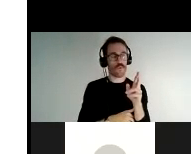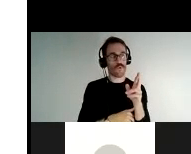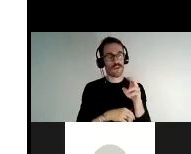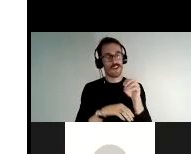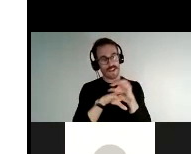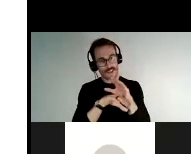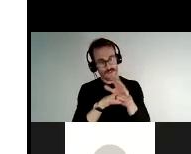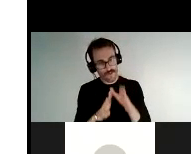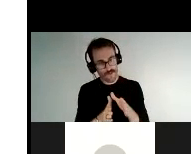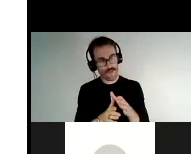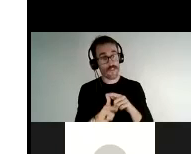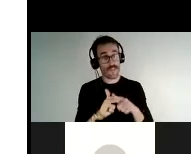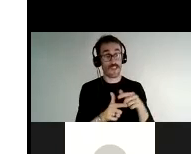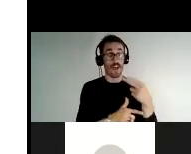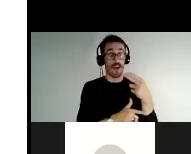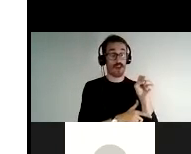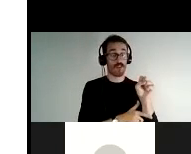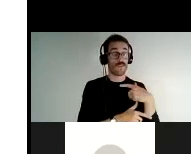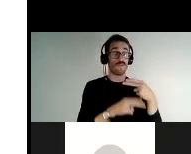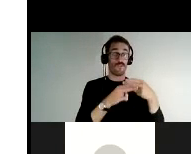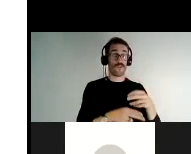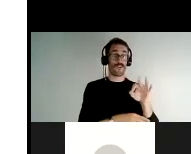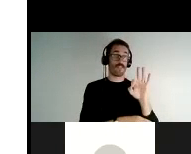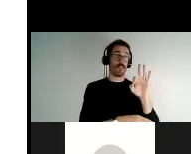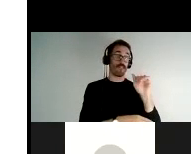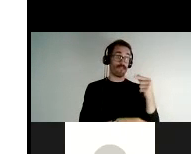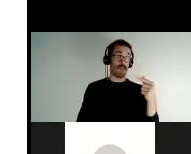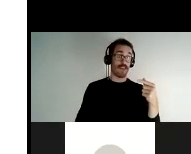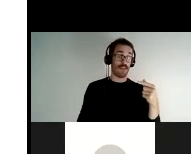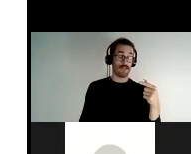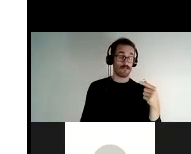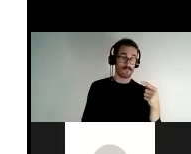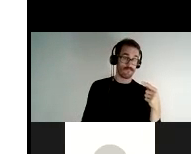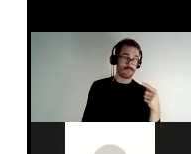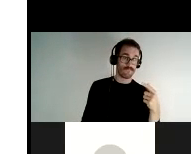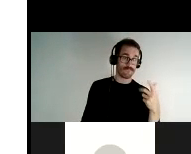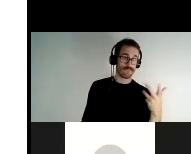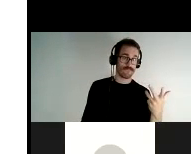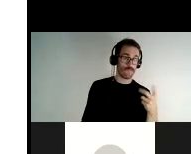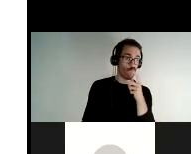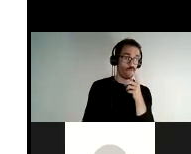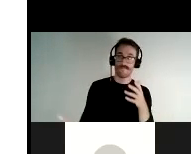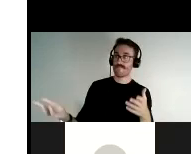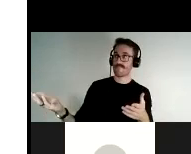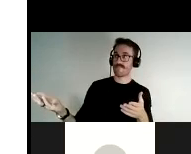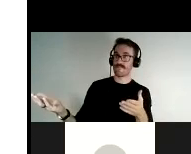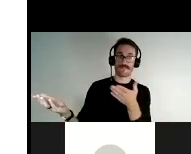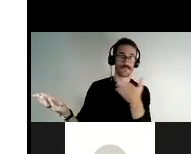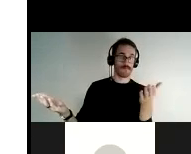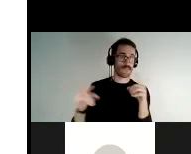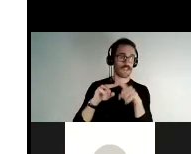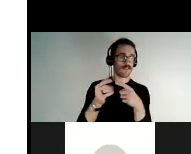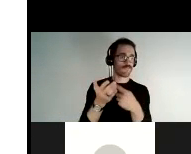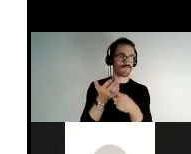there. But then in high school, when I was called fag, there was no one to go to. In fact, I remember clearly running